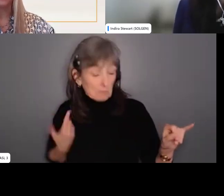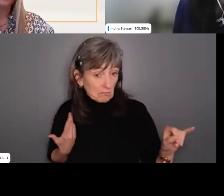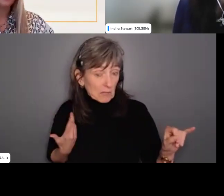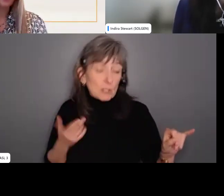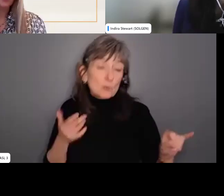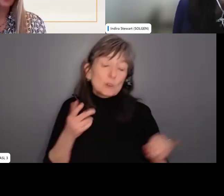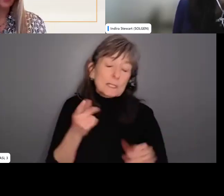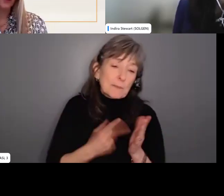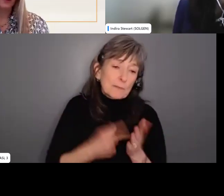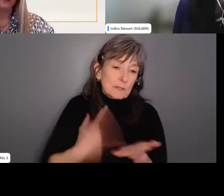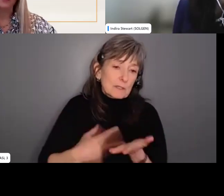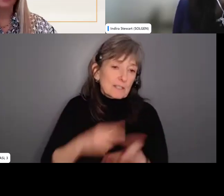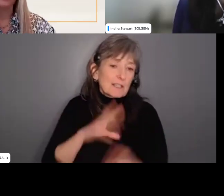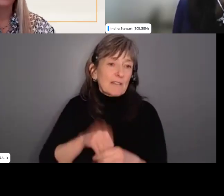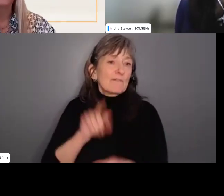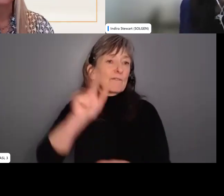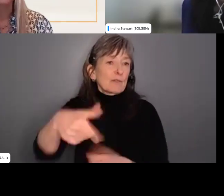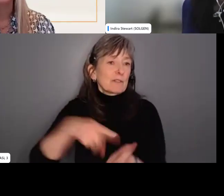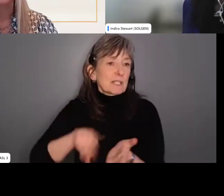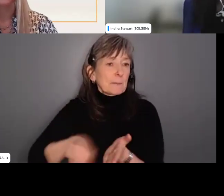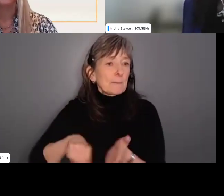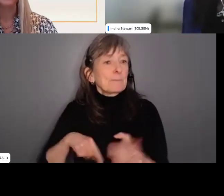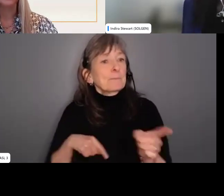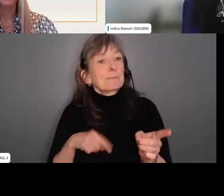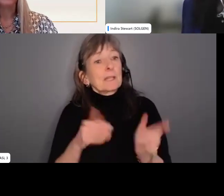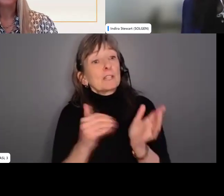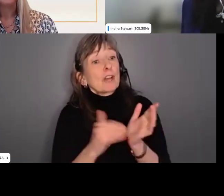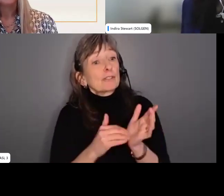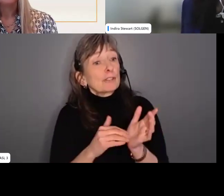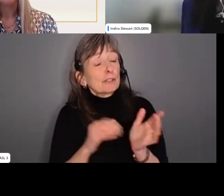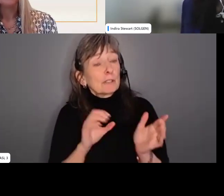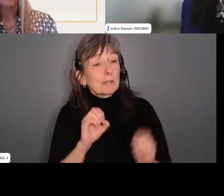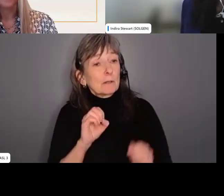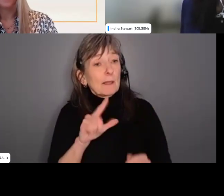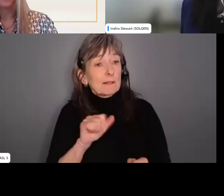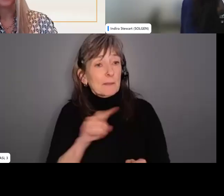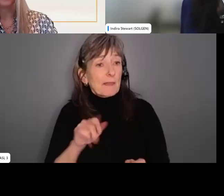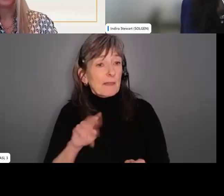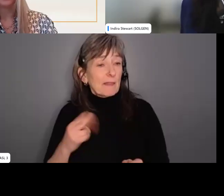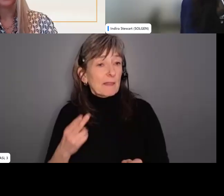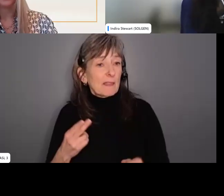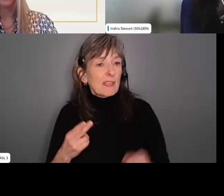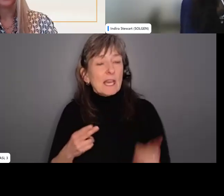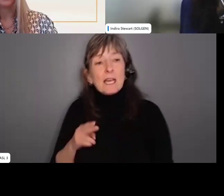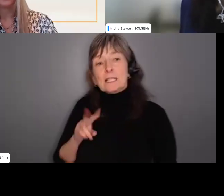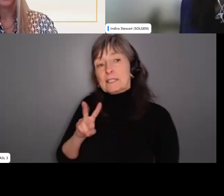then just getting back to the question about I'll just add go ahead, Elizabeth. Yes, sorry. Some of our